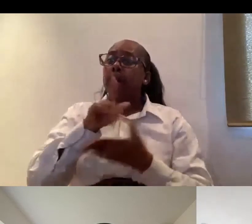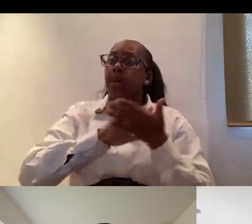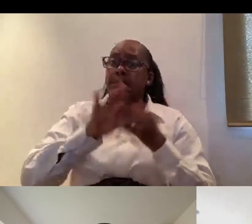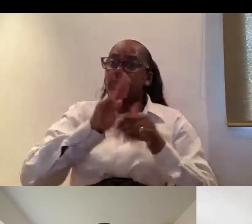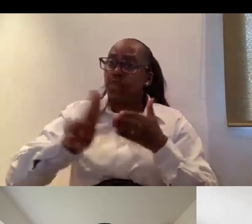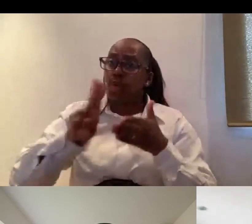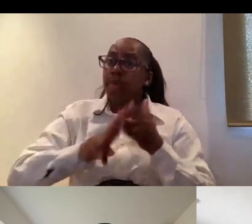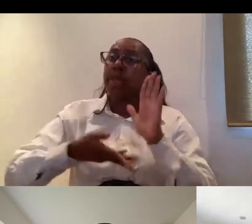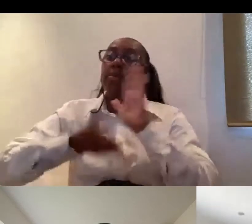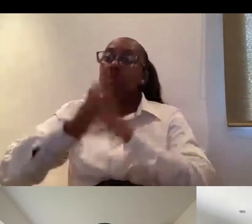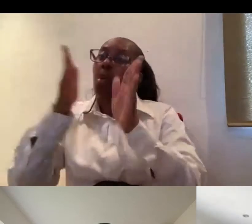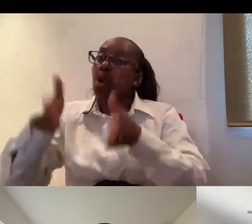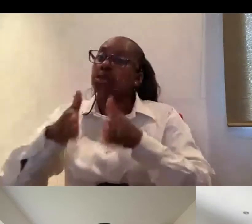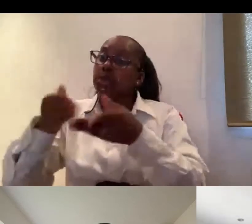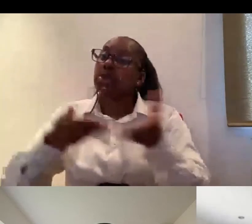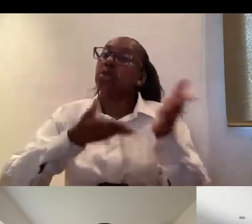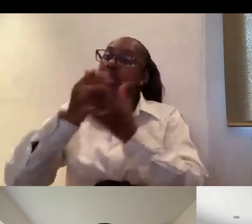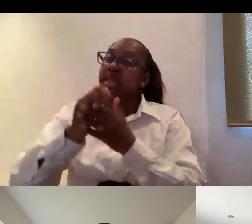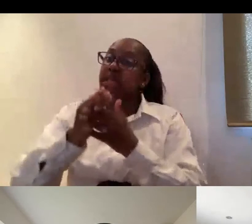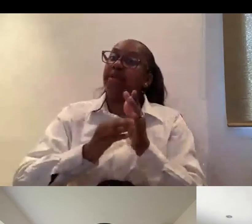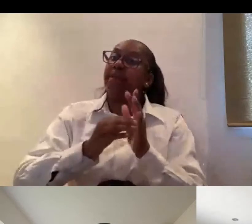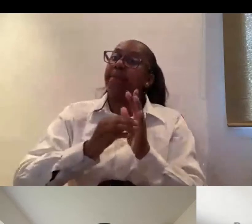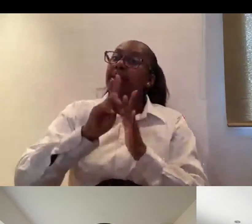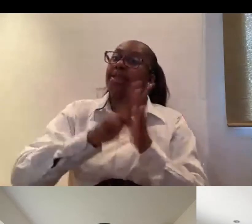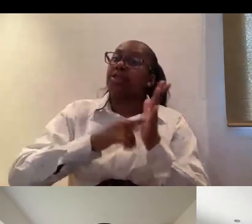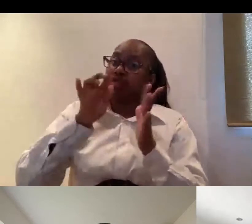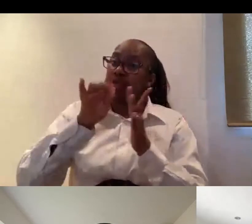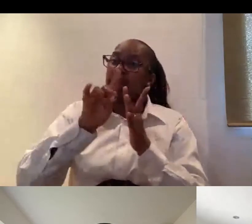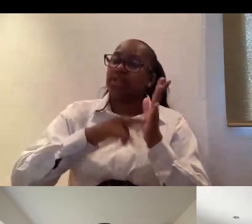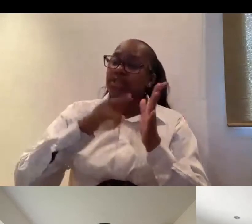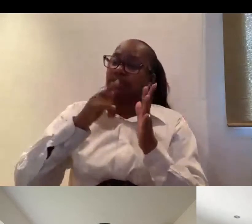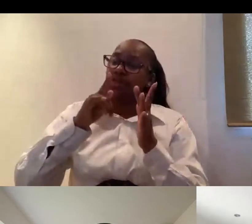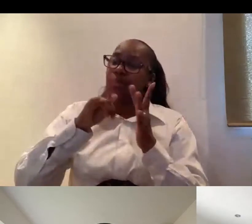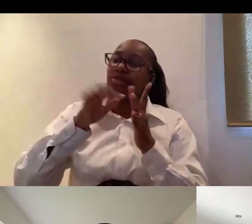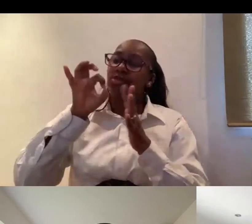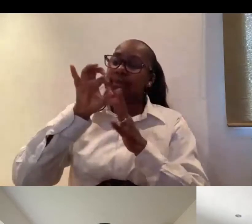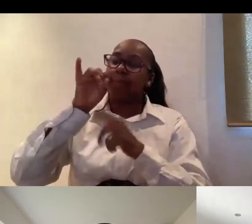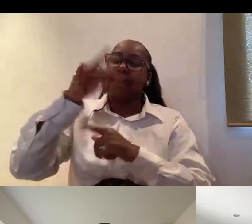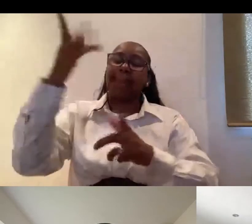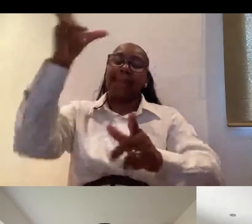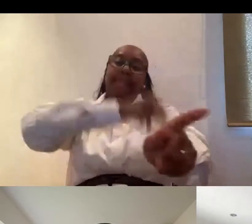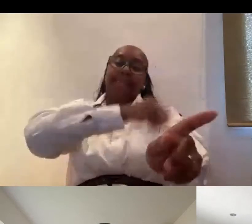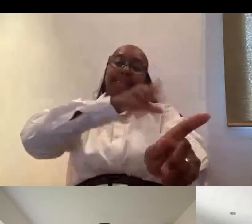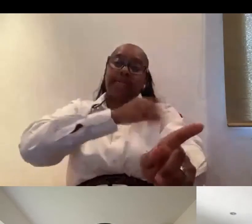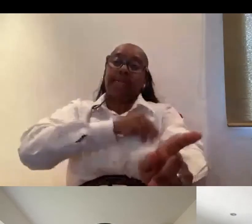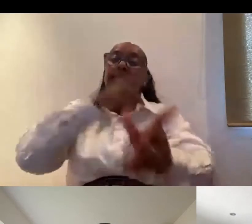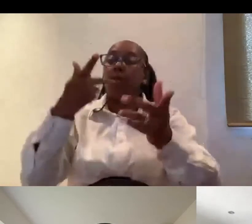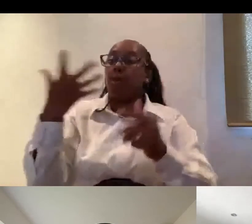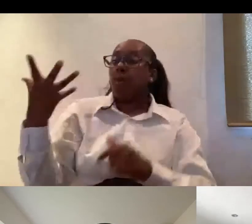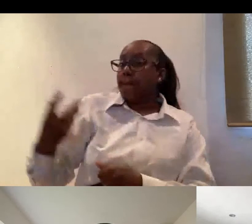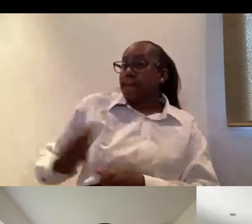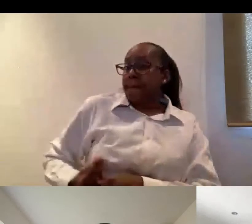normally would then go to hospital, be given adrenaline and carry an adrenaline pen with you in case it happens again. If you've had anaphylaxis